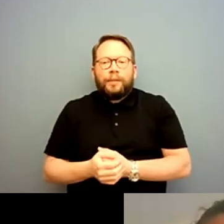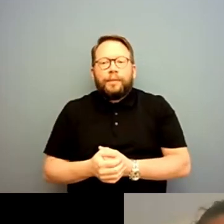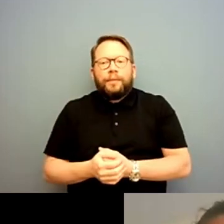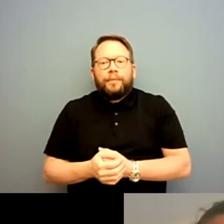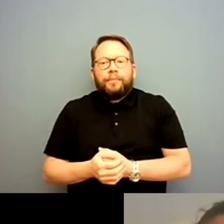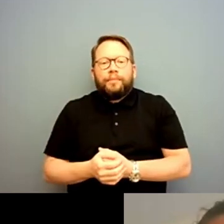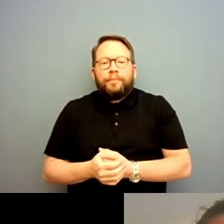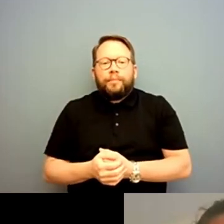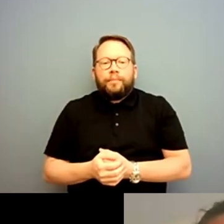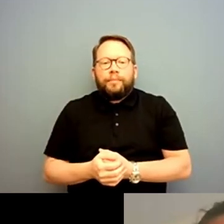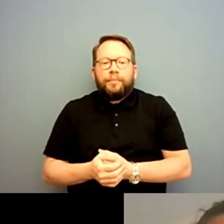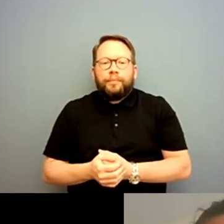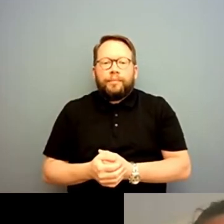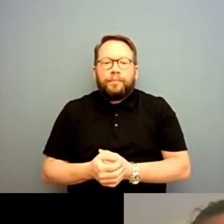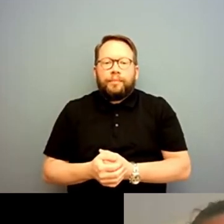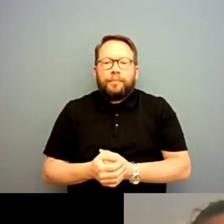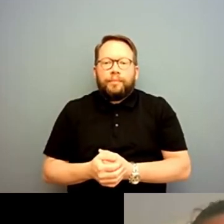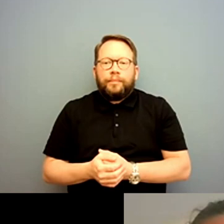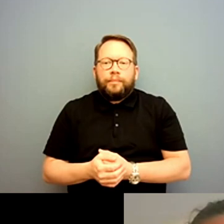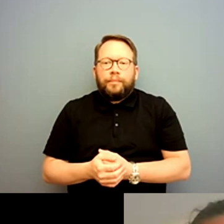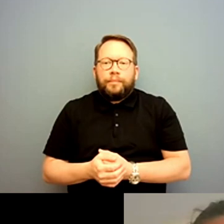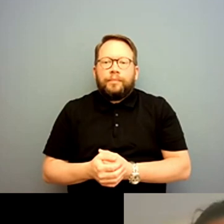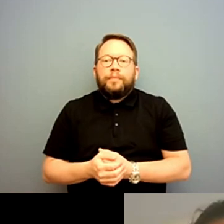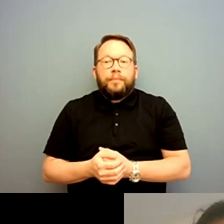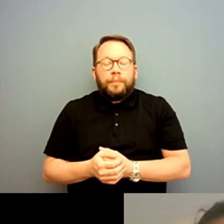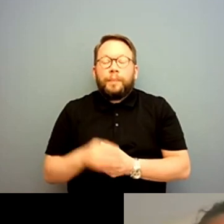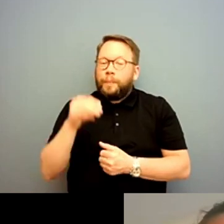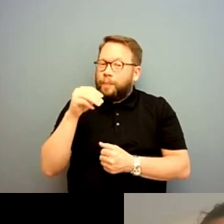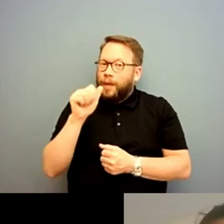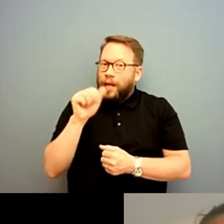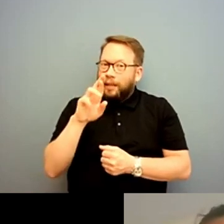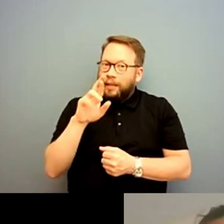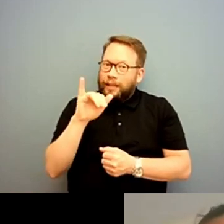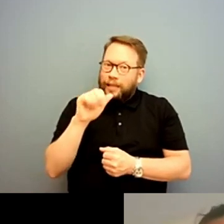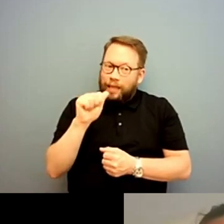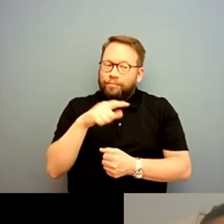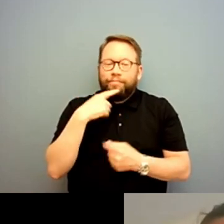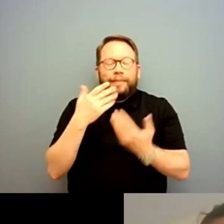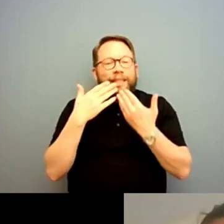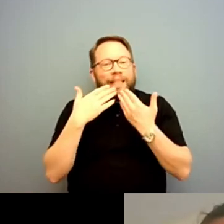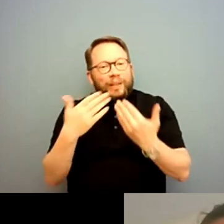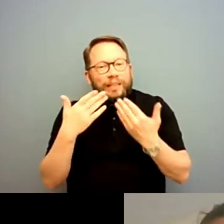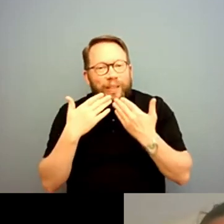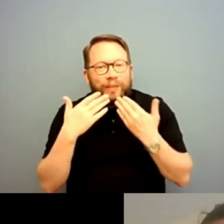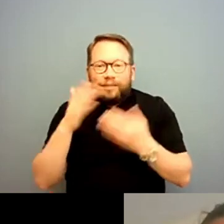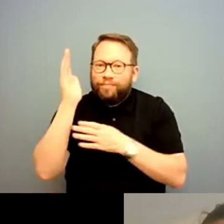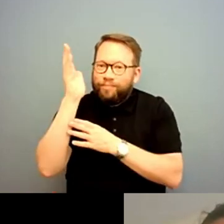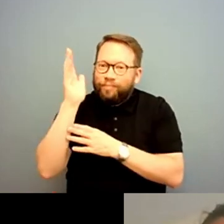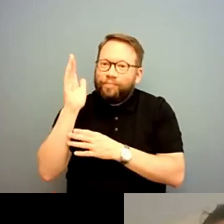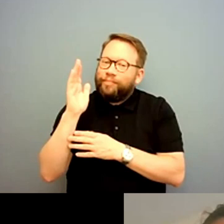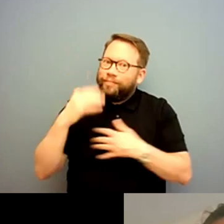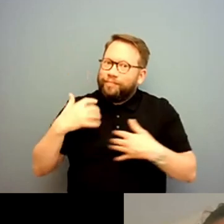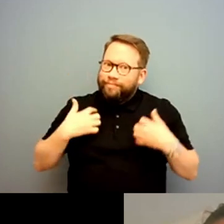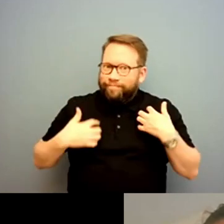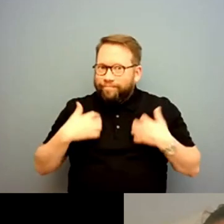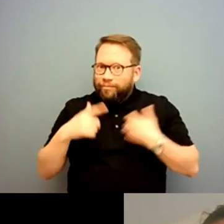Thank you so much for that, Gerard. It was a pleasure to hear you again, and congratulations to your new